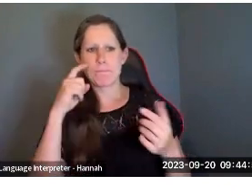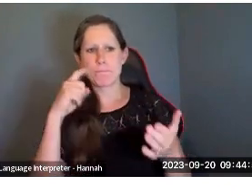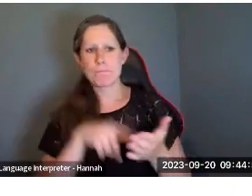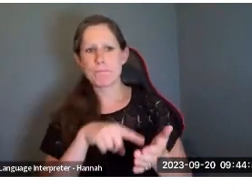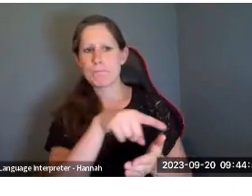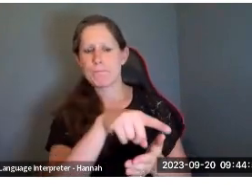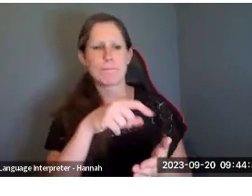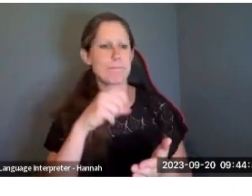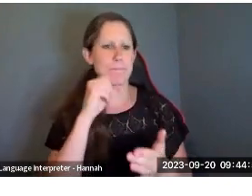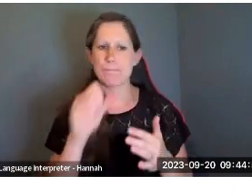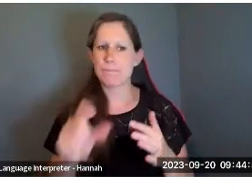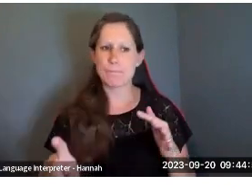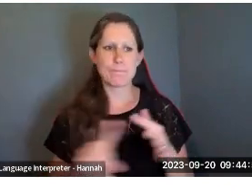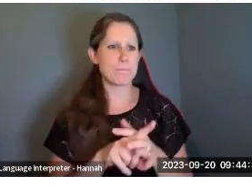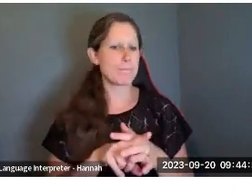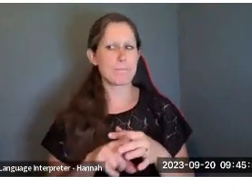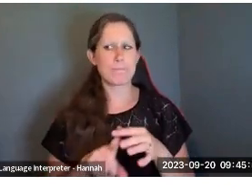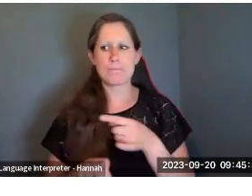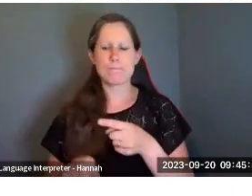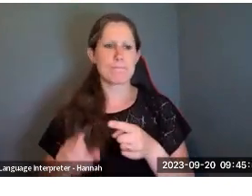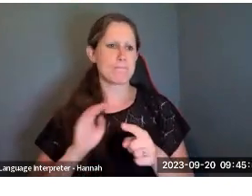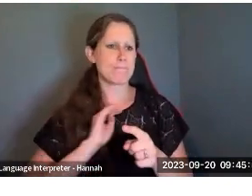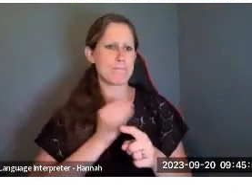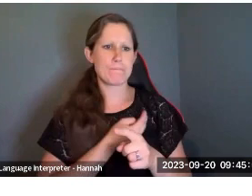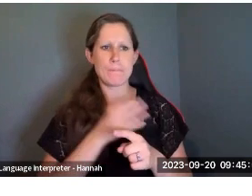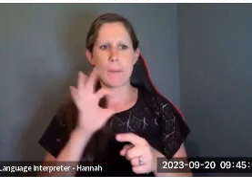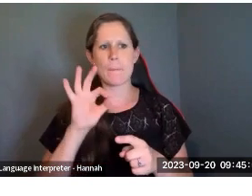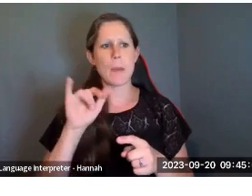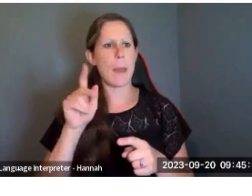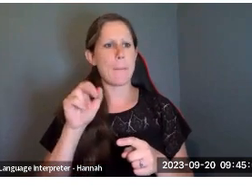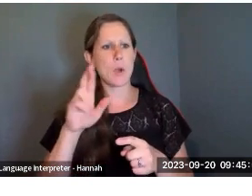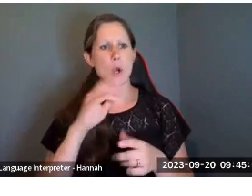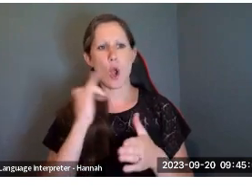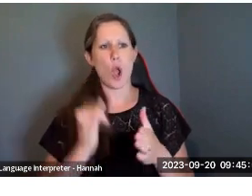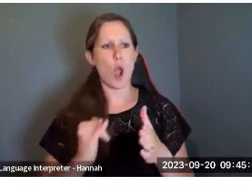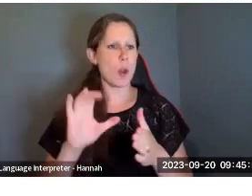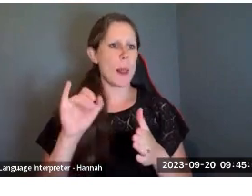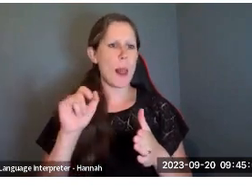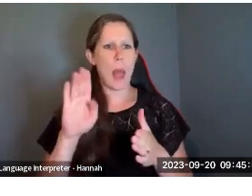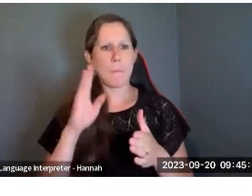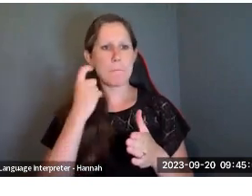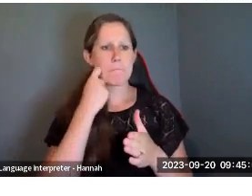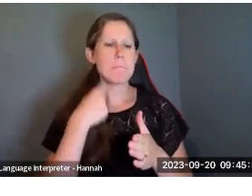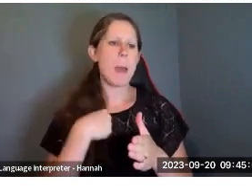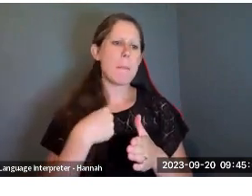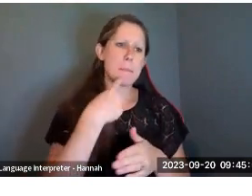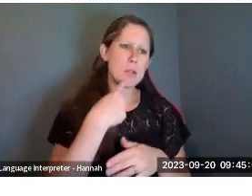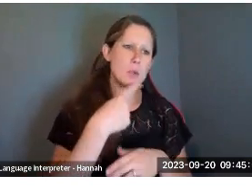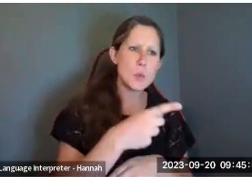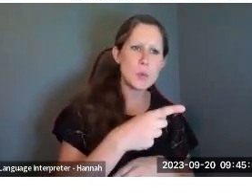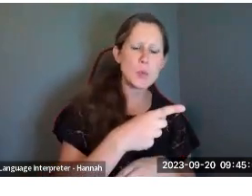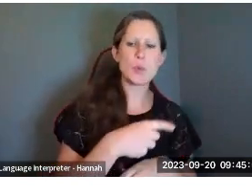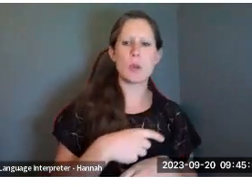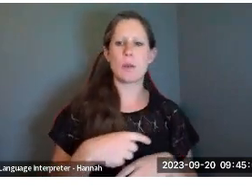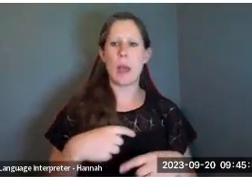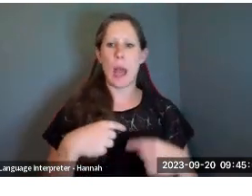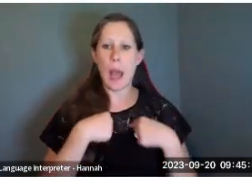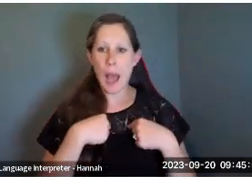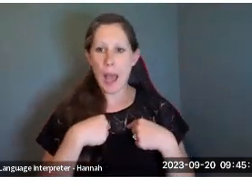at um, our Fiber Arts Club lately. I'm missing you.